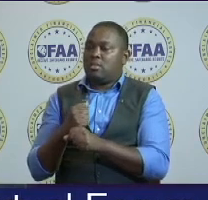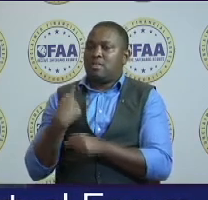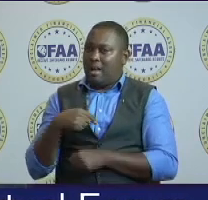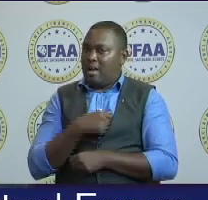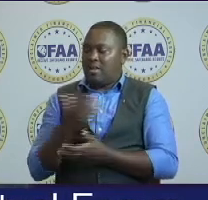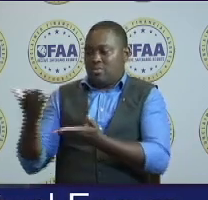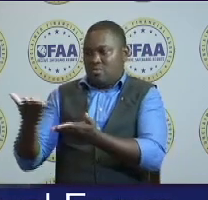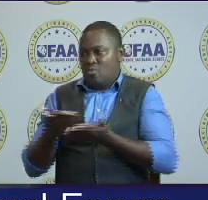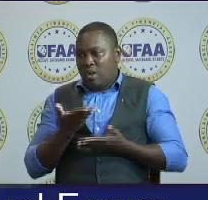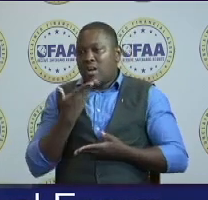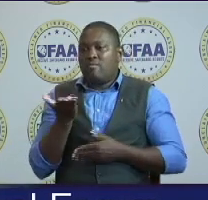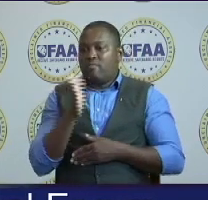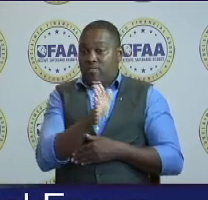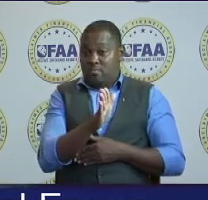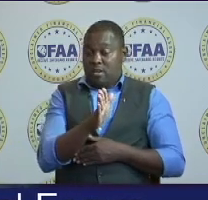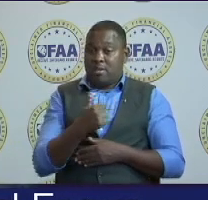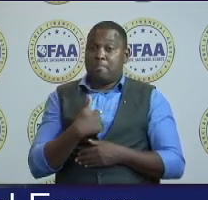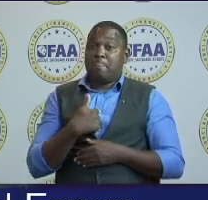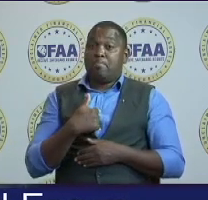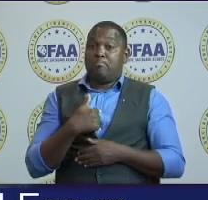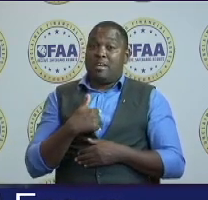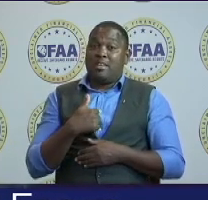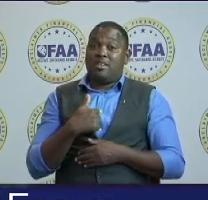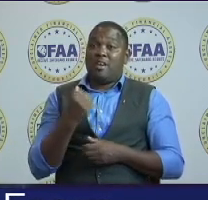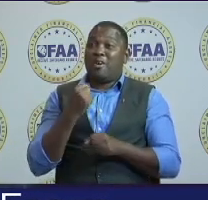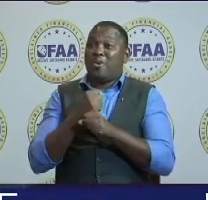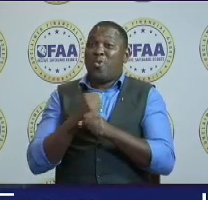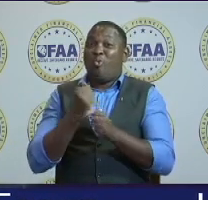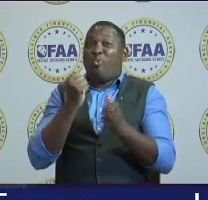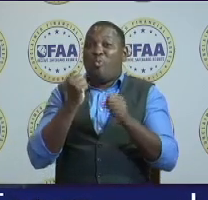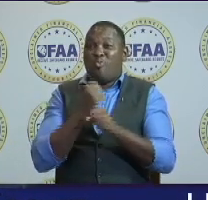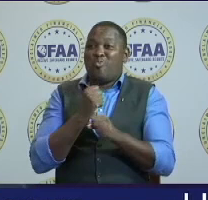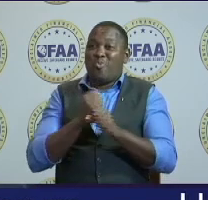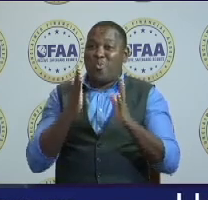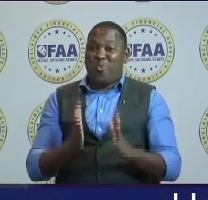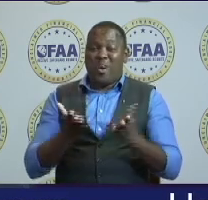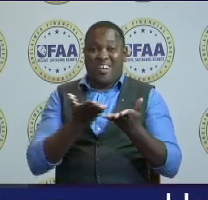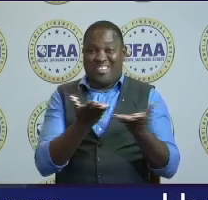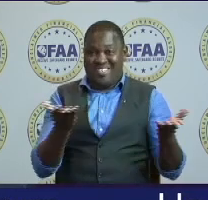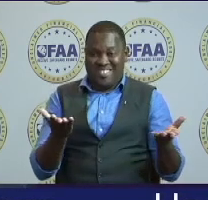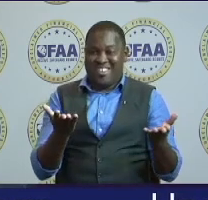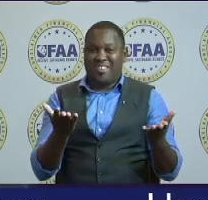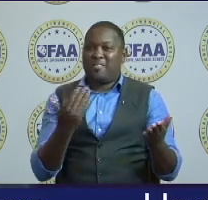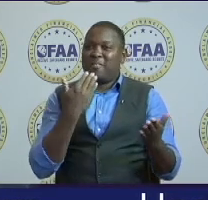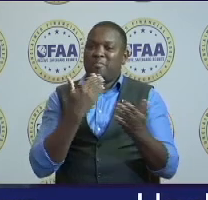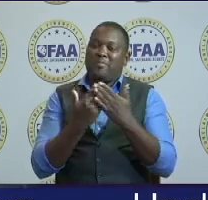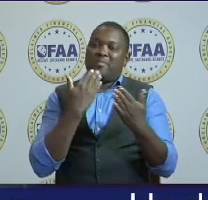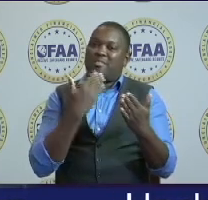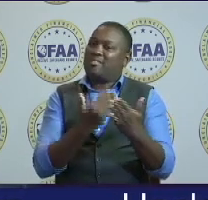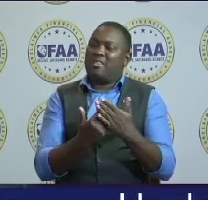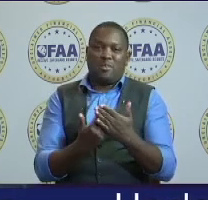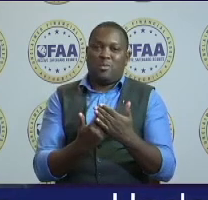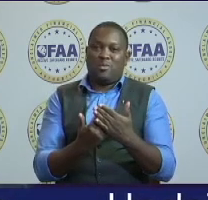and sentiments. For my management and the staff, I'm sure the staff are behind the scene making things happen. I also appreciate